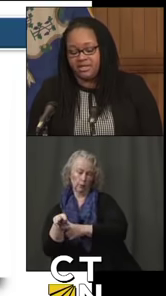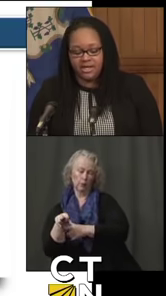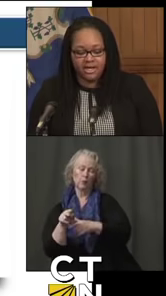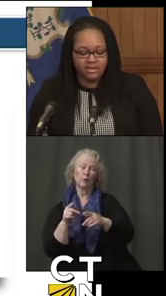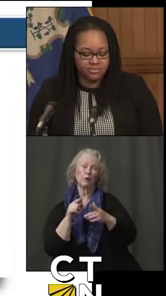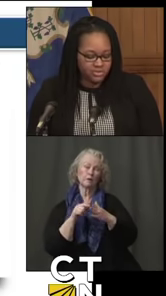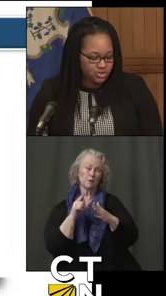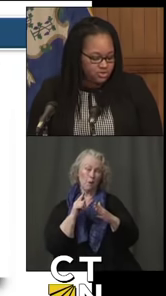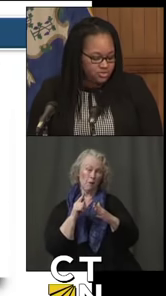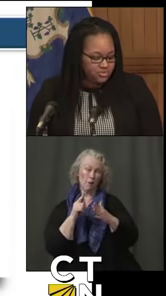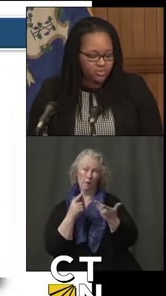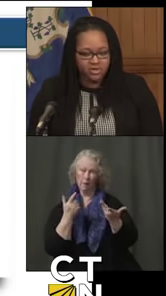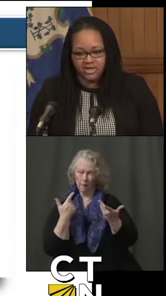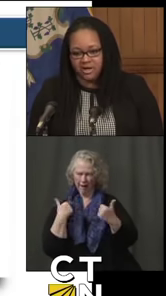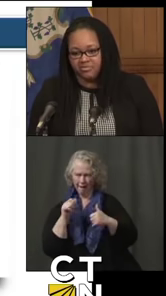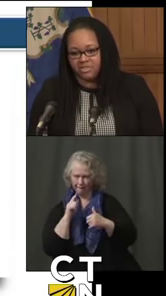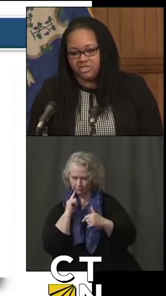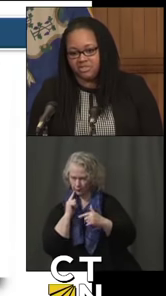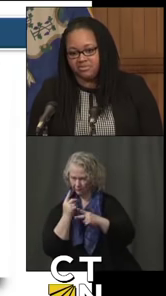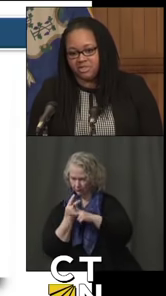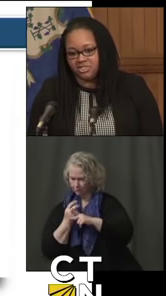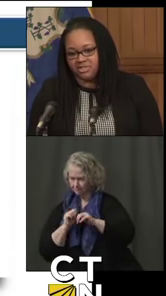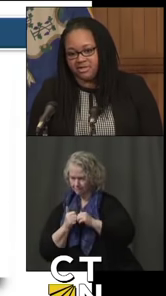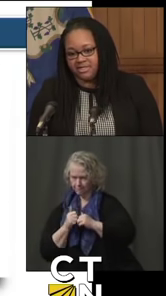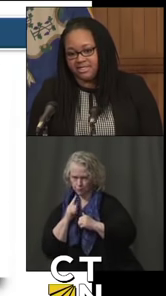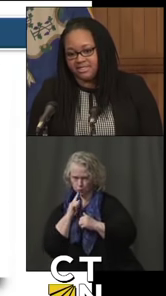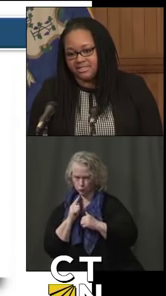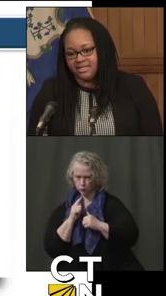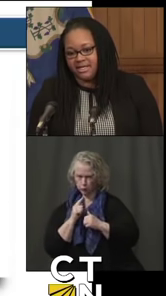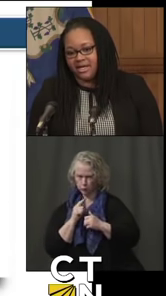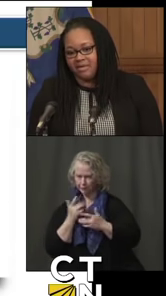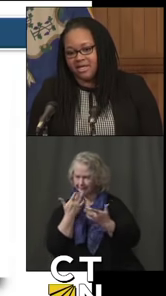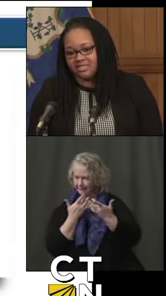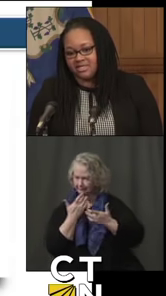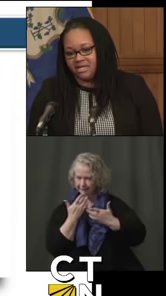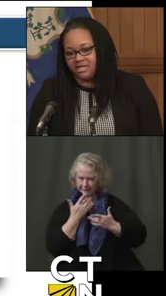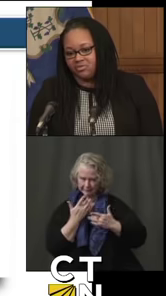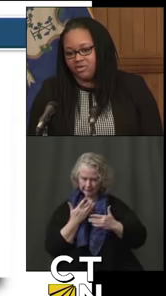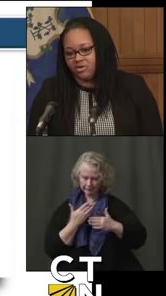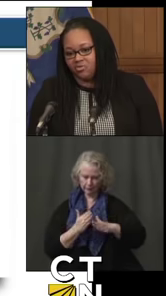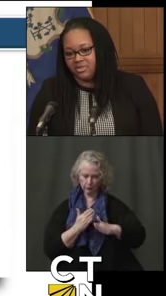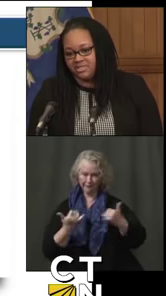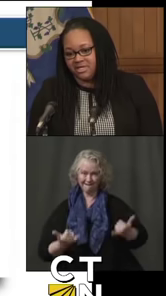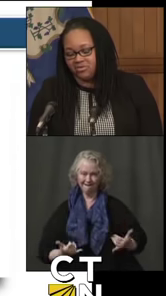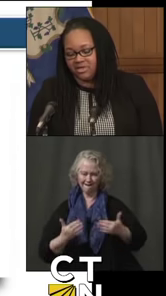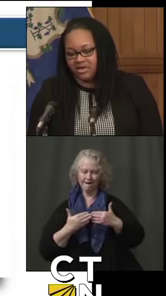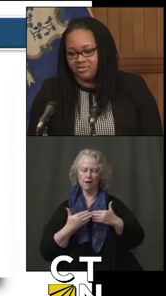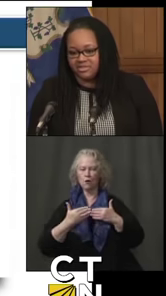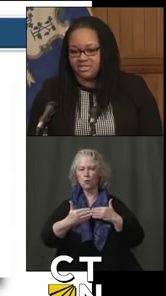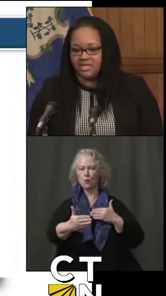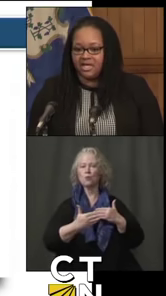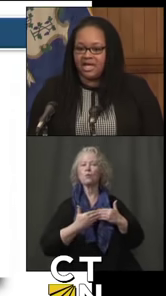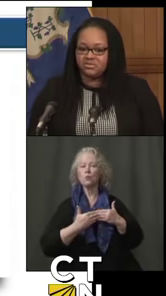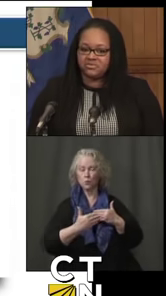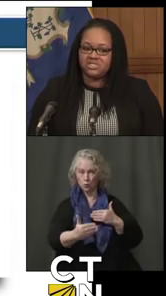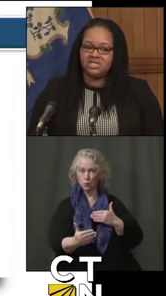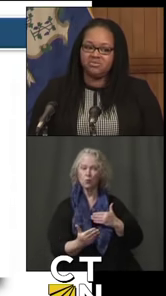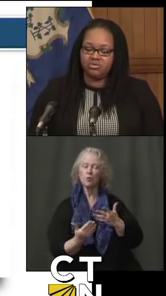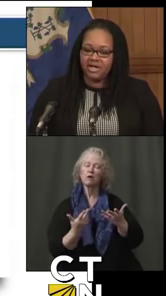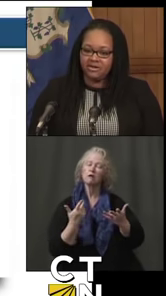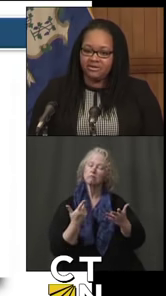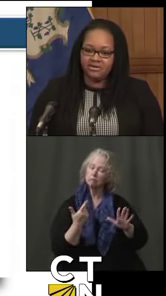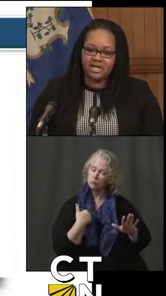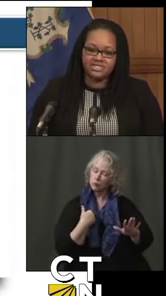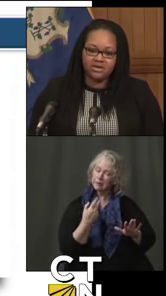mitigation to support our budgetary needs as Connecticut reopens and recovers. And as we've seen